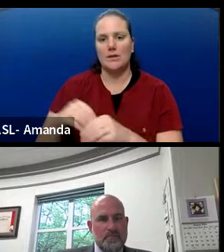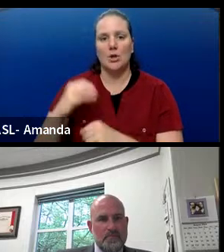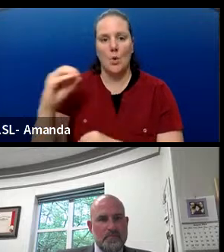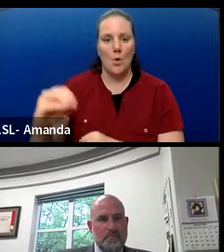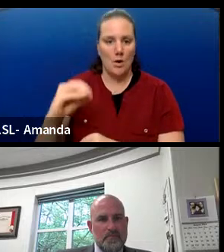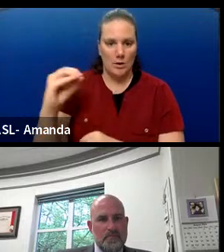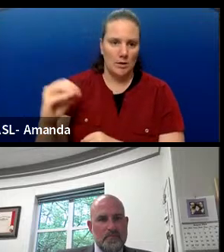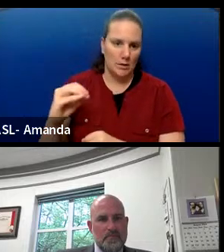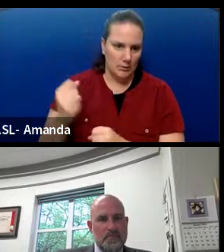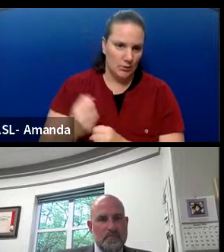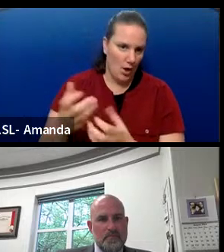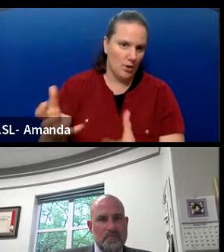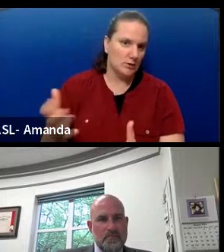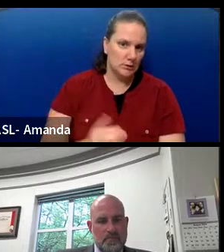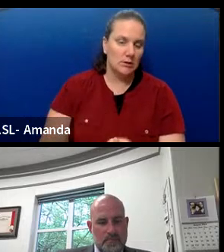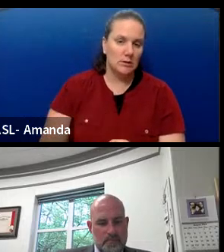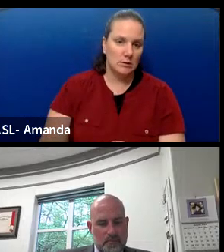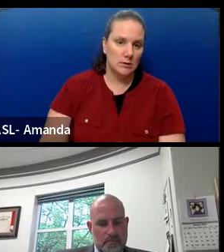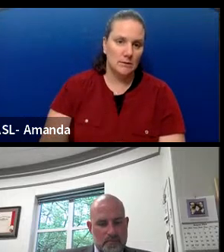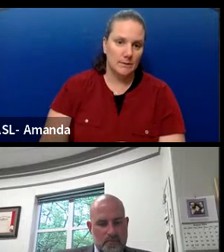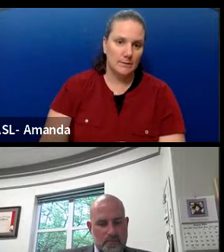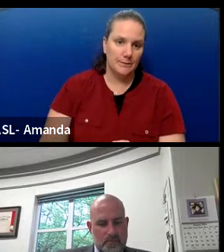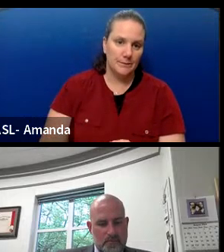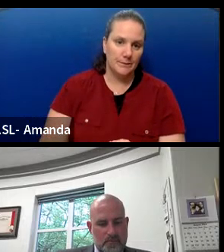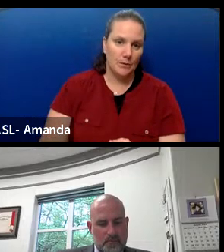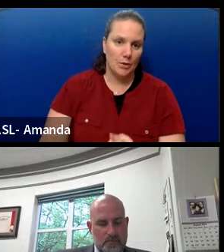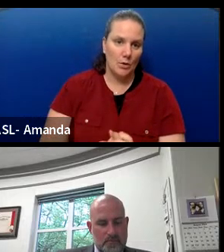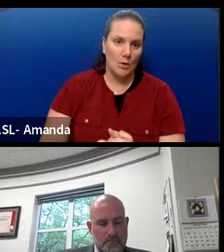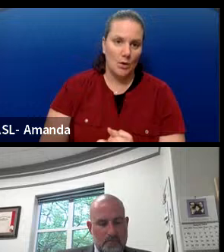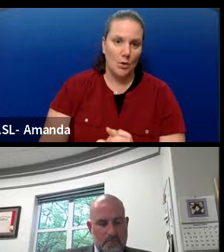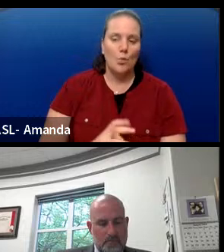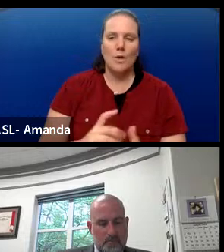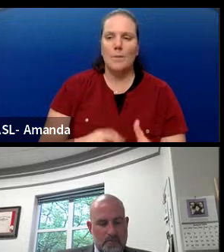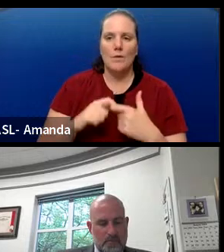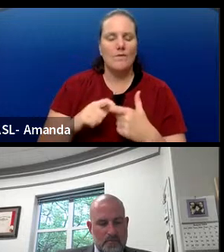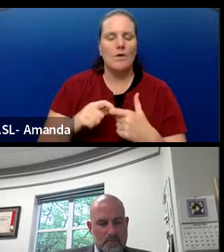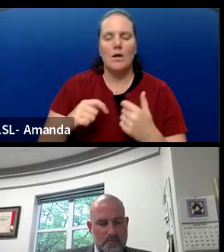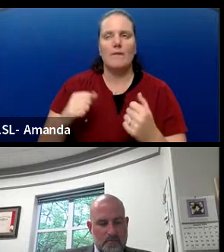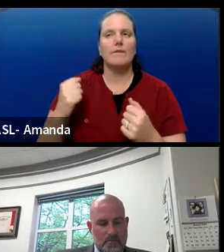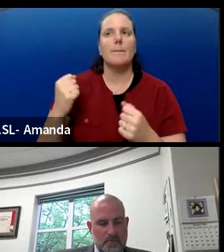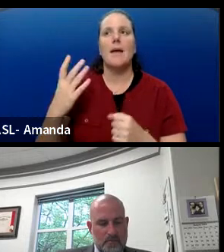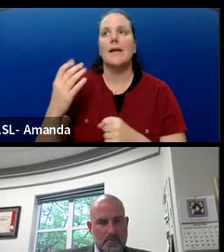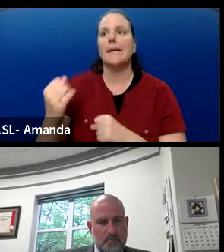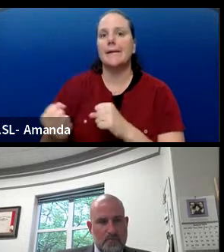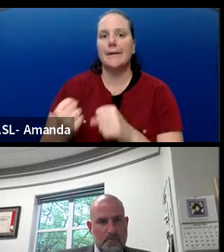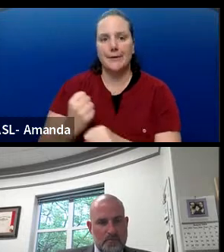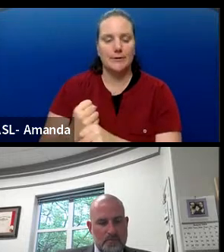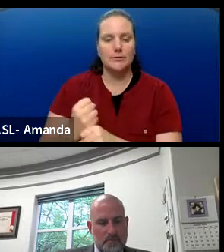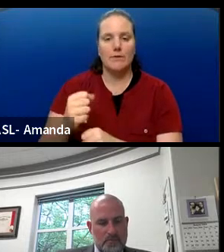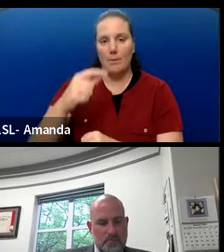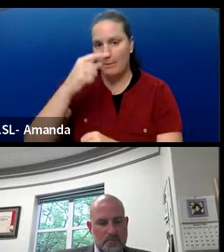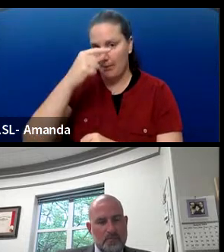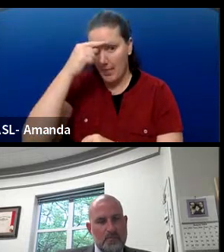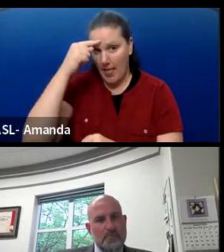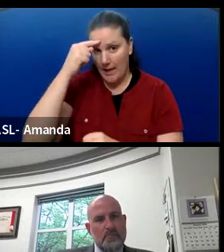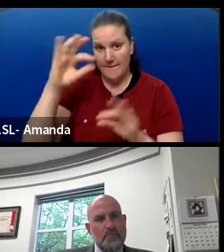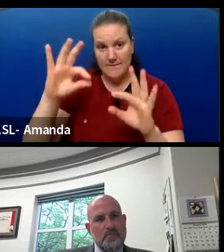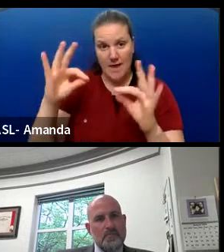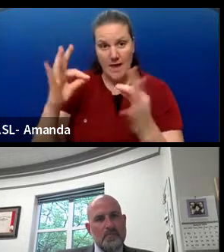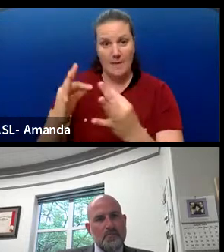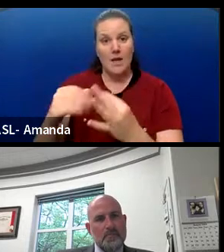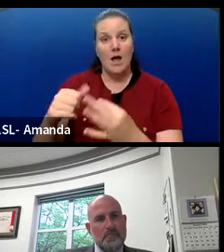that's causing the removal of decades of Black families and other people of